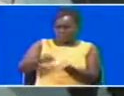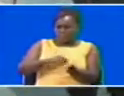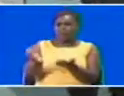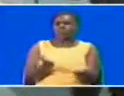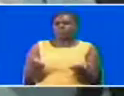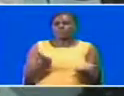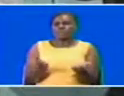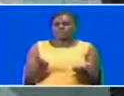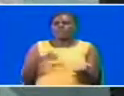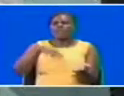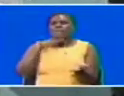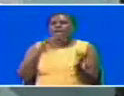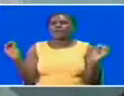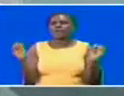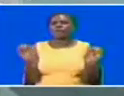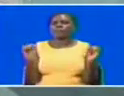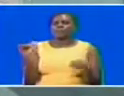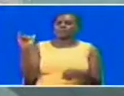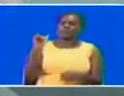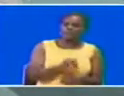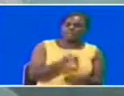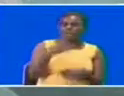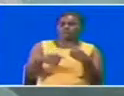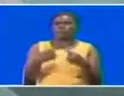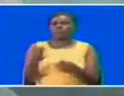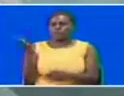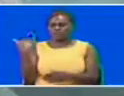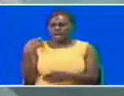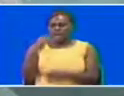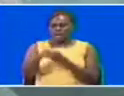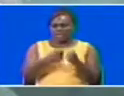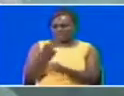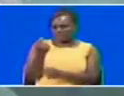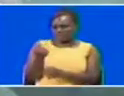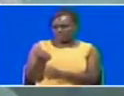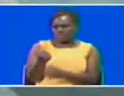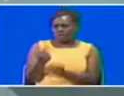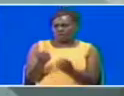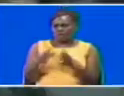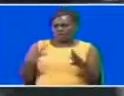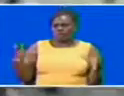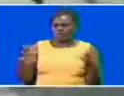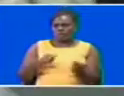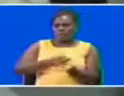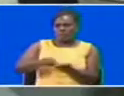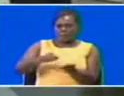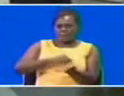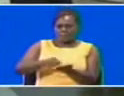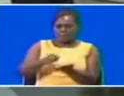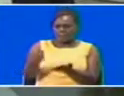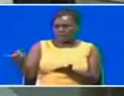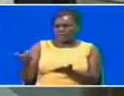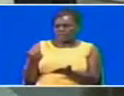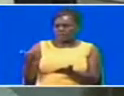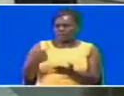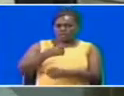is not going anywhere and it's here to stay. The last few years have seen a growth in Kenya's printing industry because of the demand